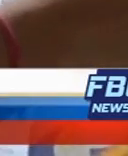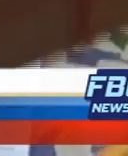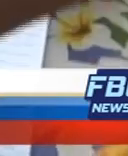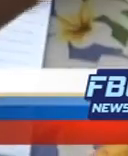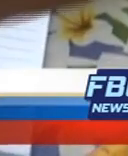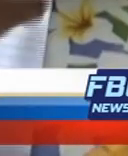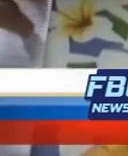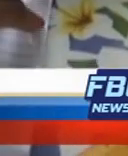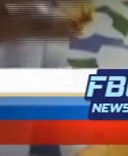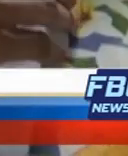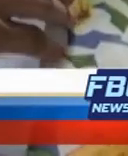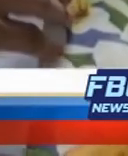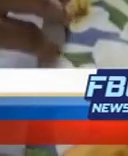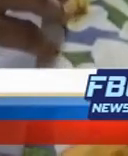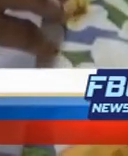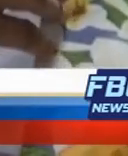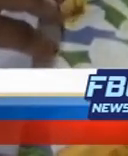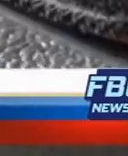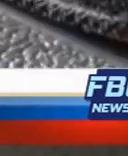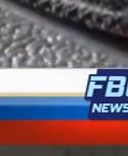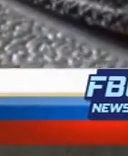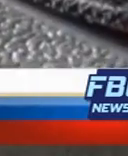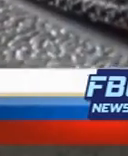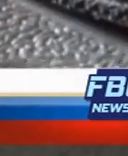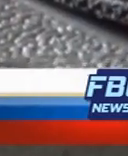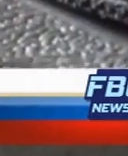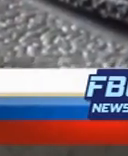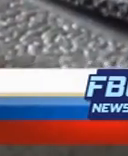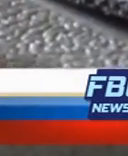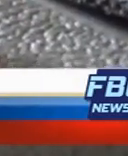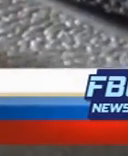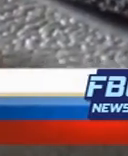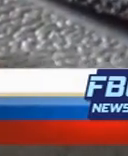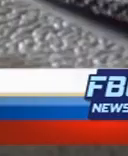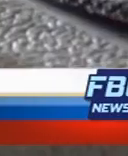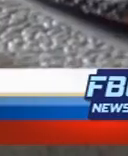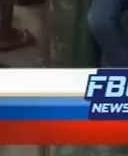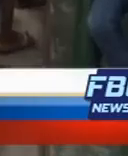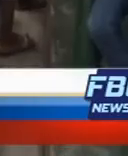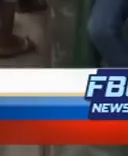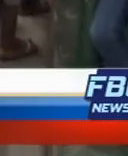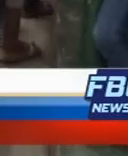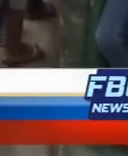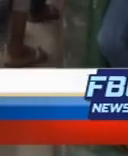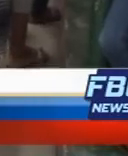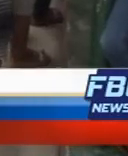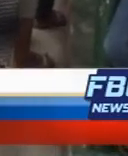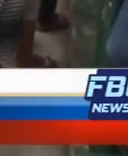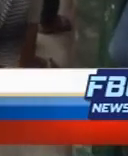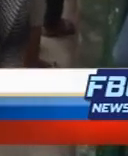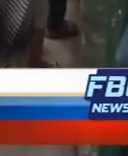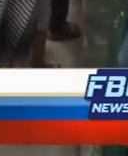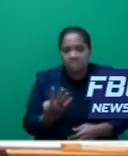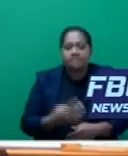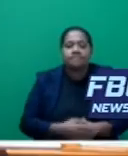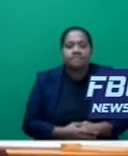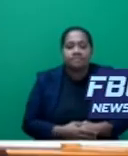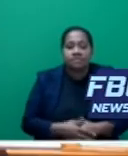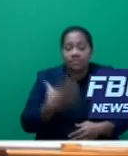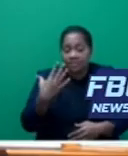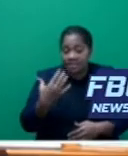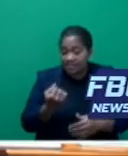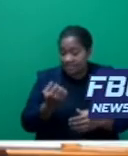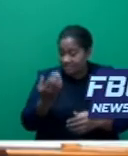in phases throughout the year. Once open, the registration can be done online or face-to-face.